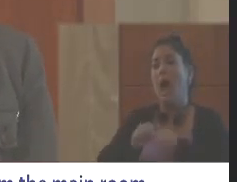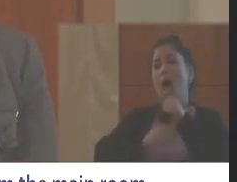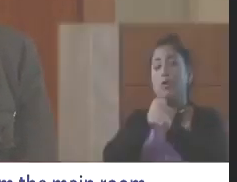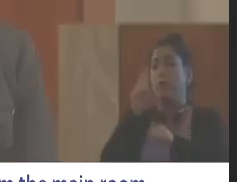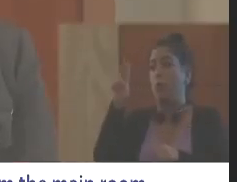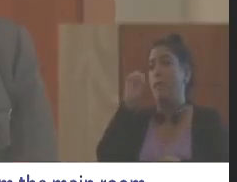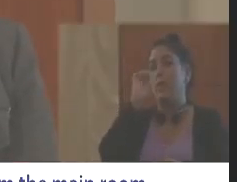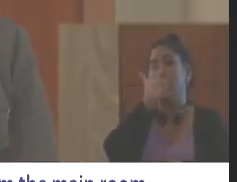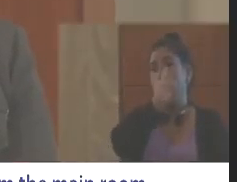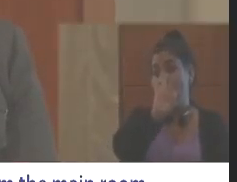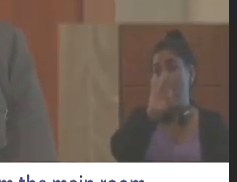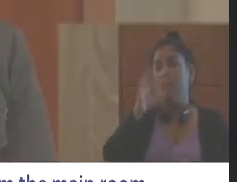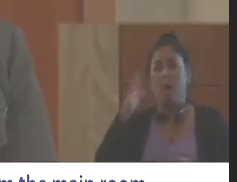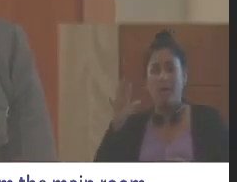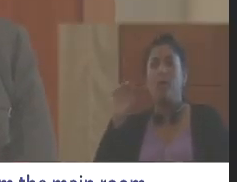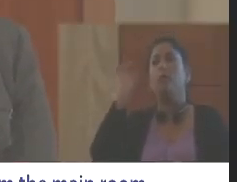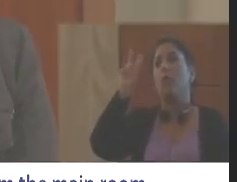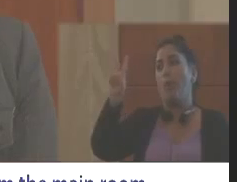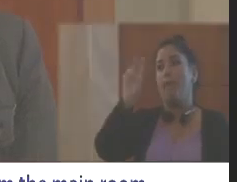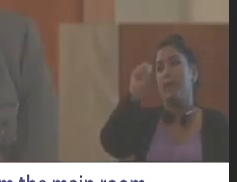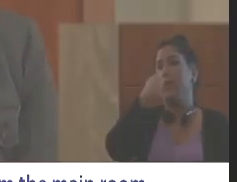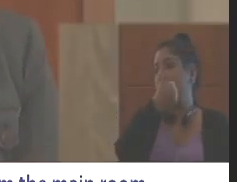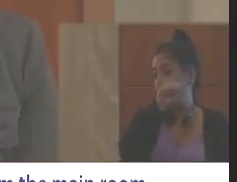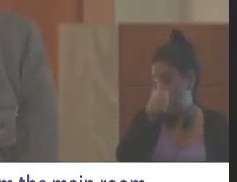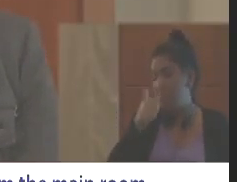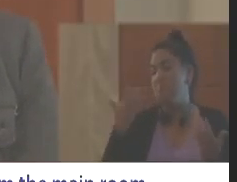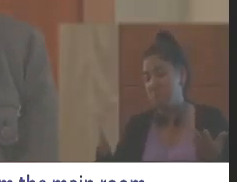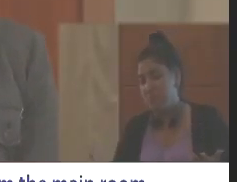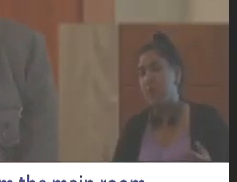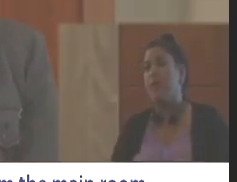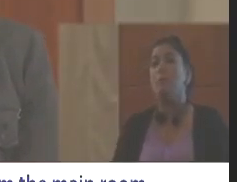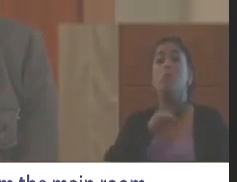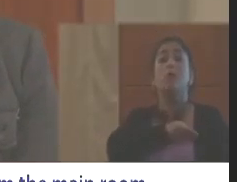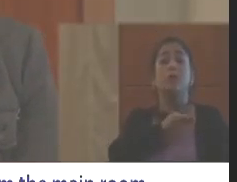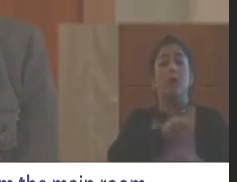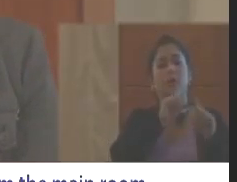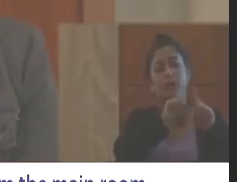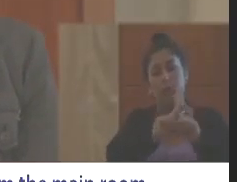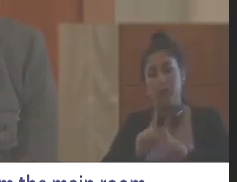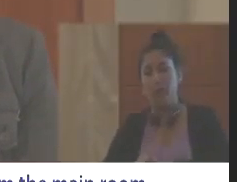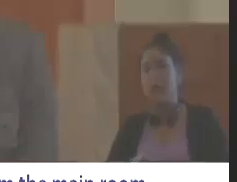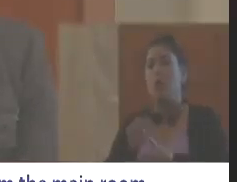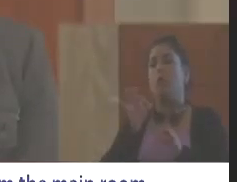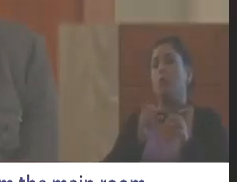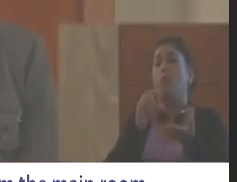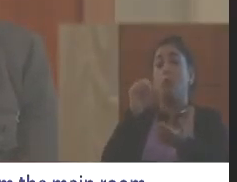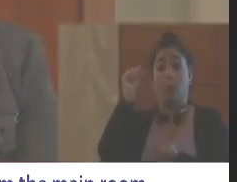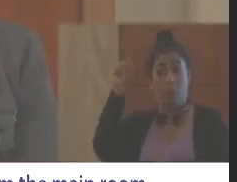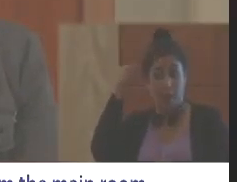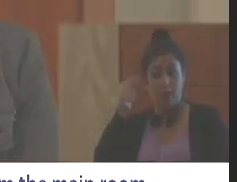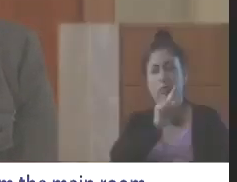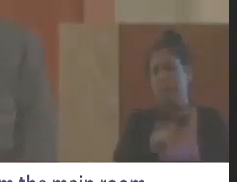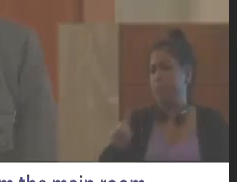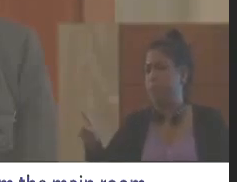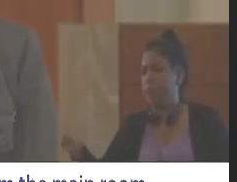so happens that in 2009 and in 2010, with the government change, the municipalities and regional governments